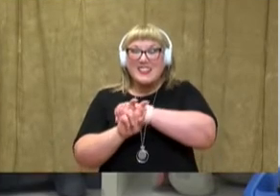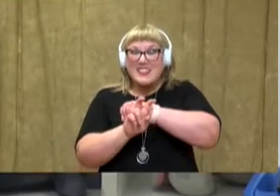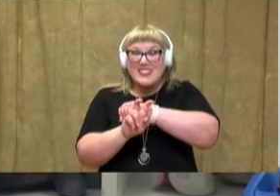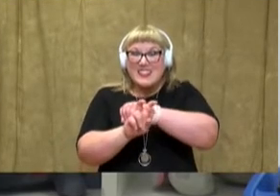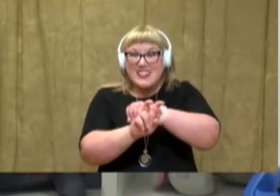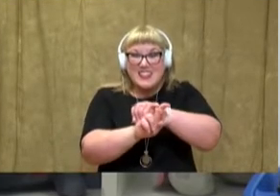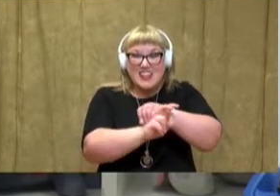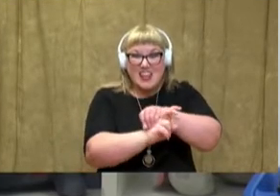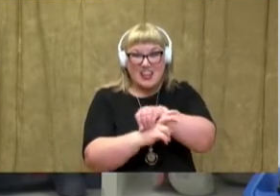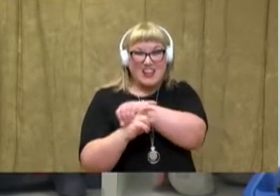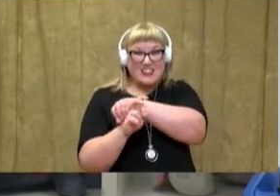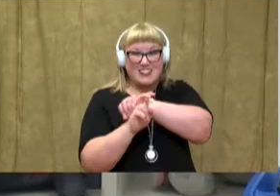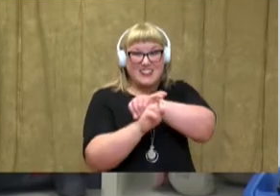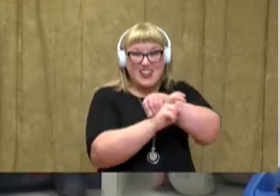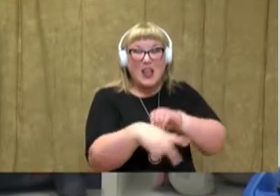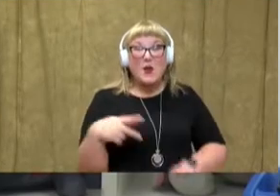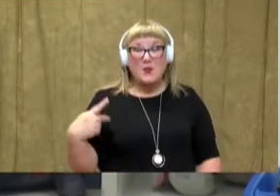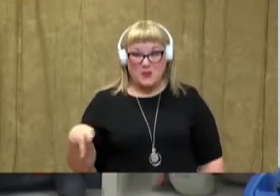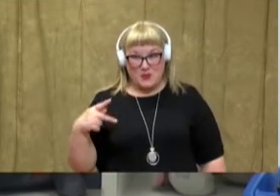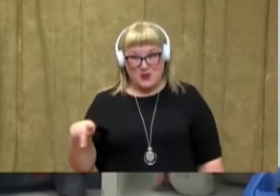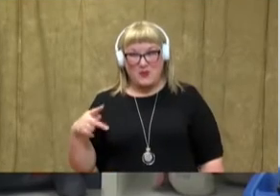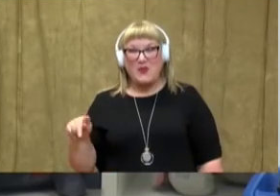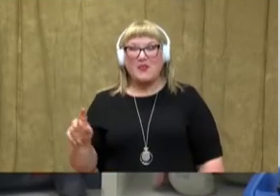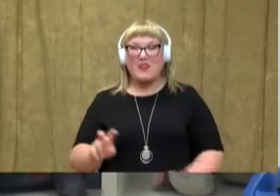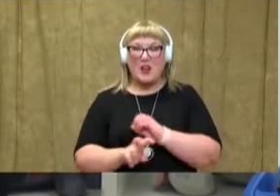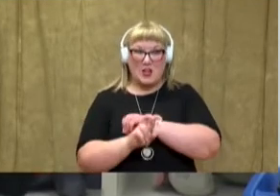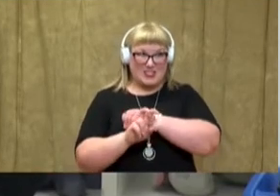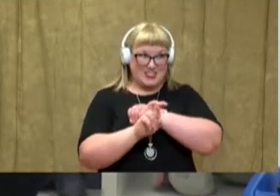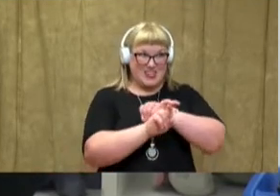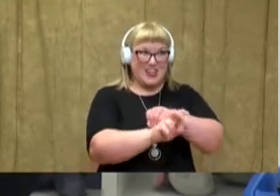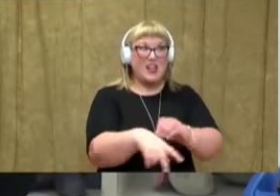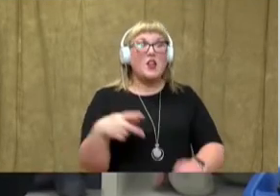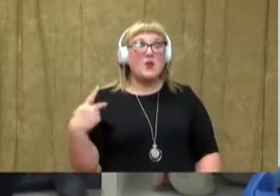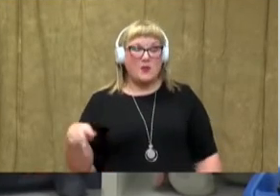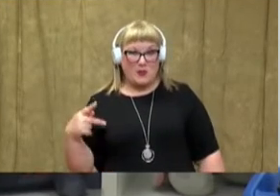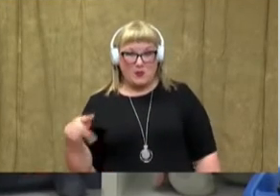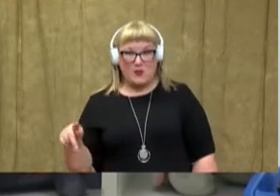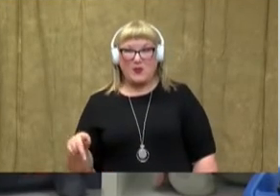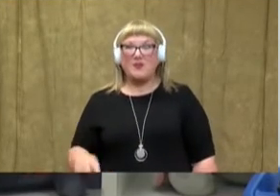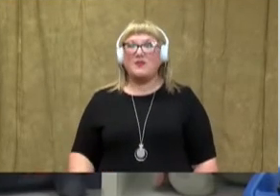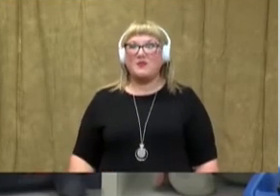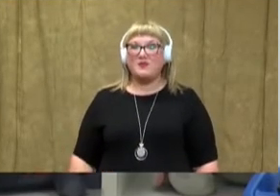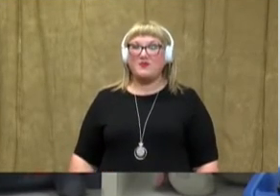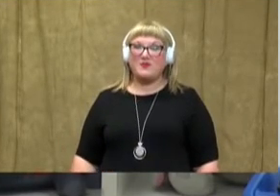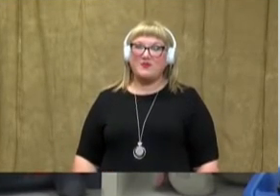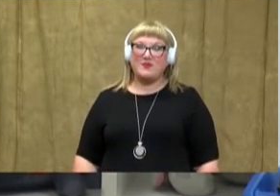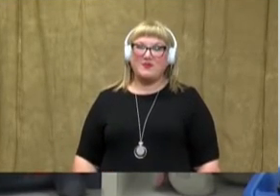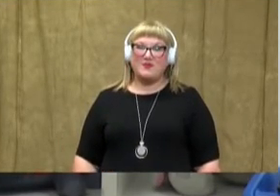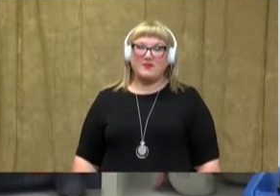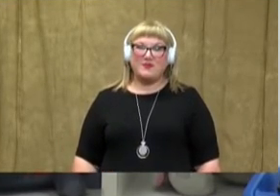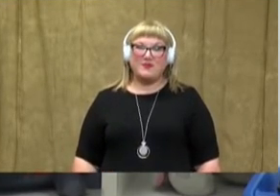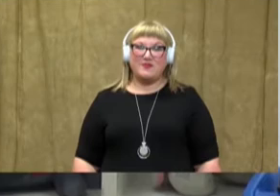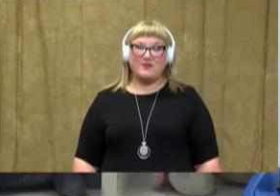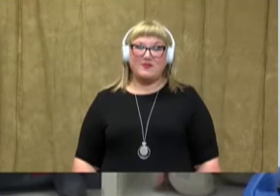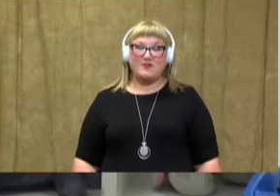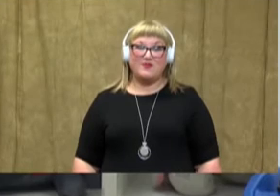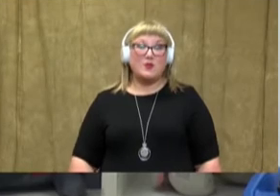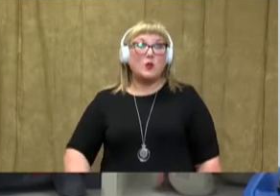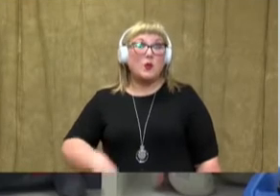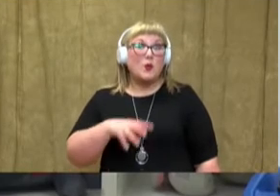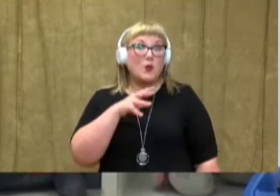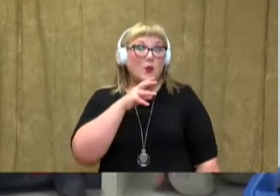snail, el caracol. El caracol es morado. Morado. All right.